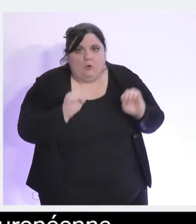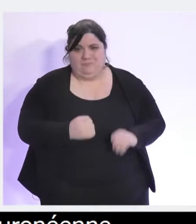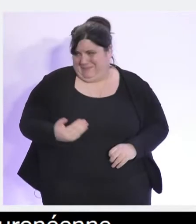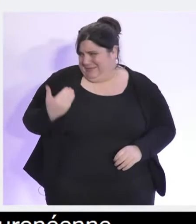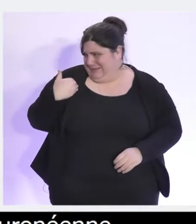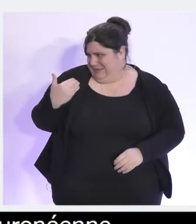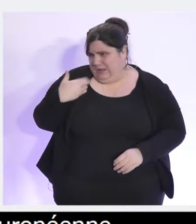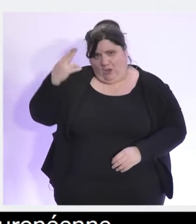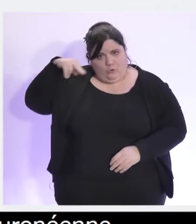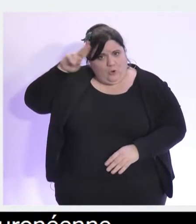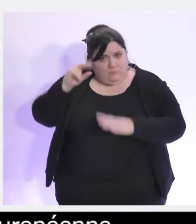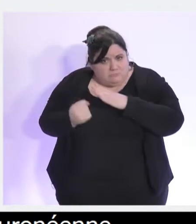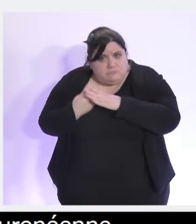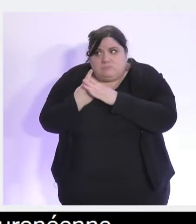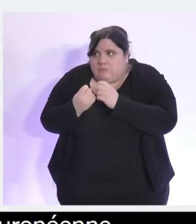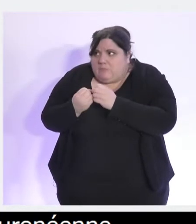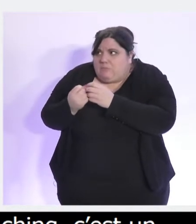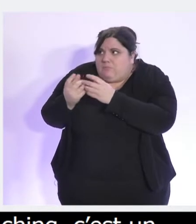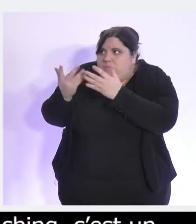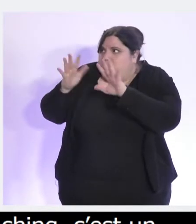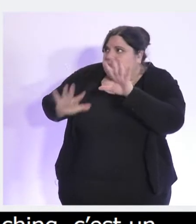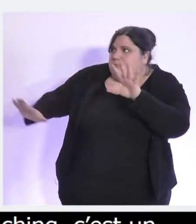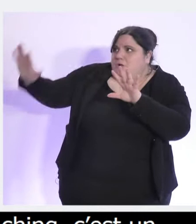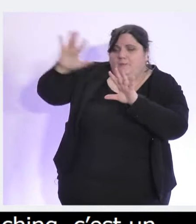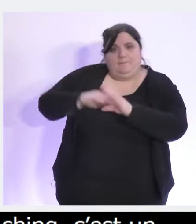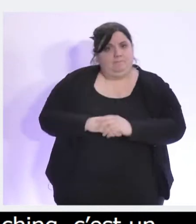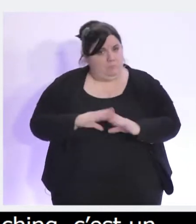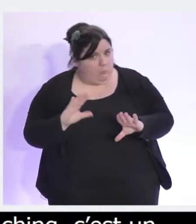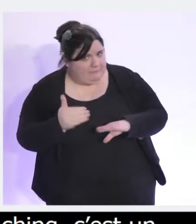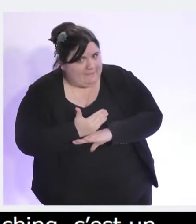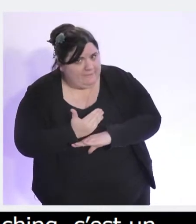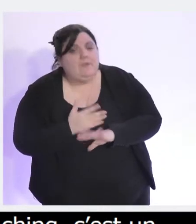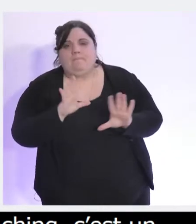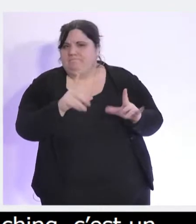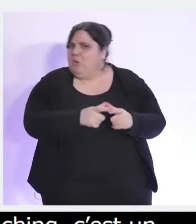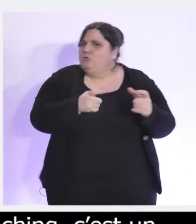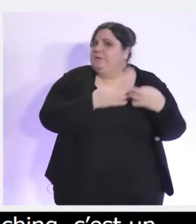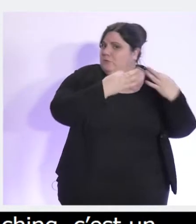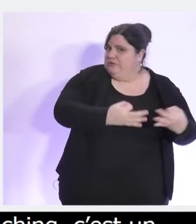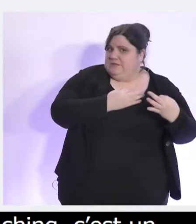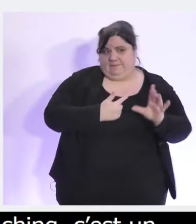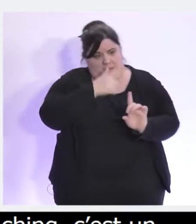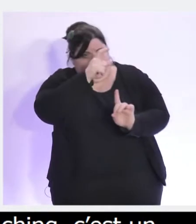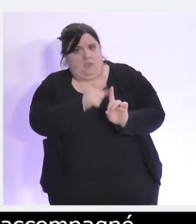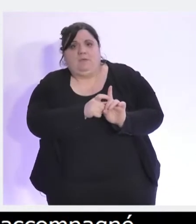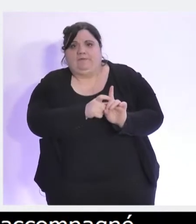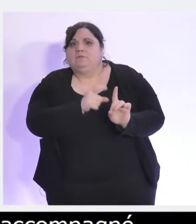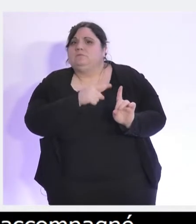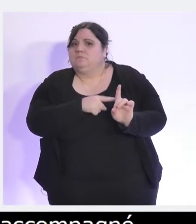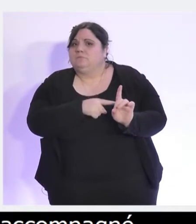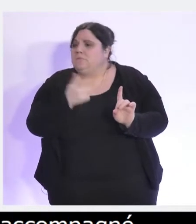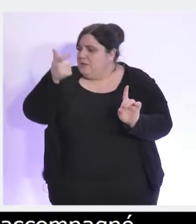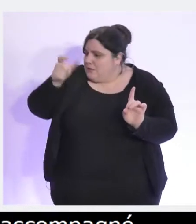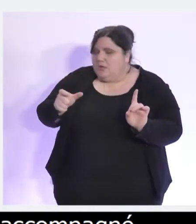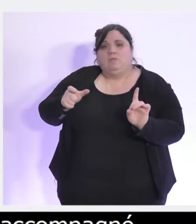this trampoline was developed recently. So this is an innovative proposal, and the person who